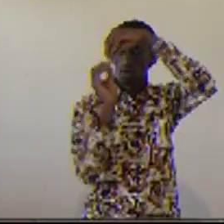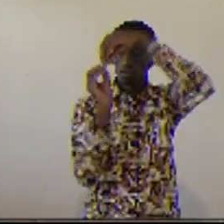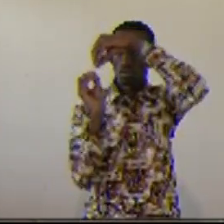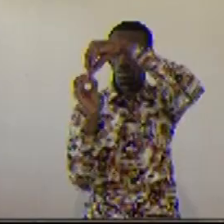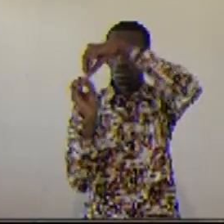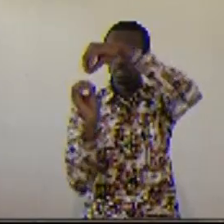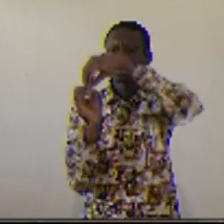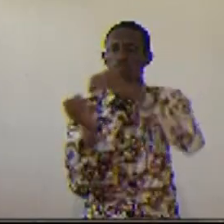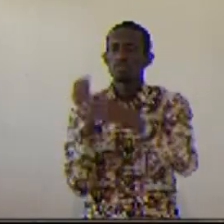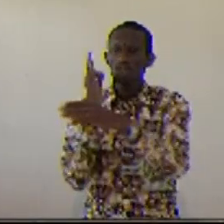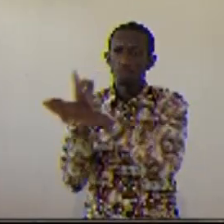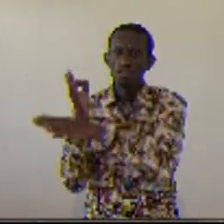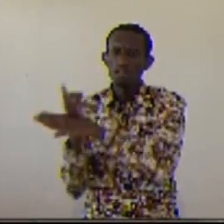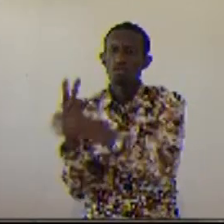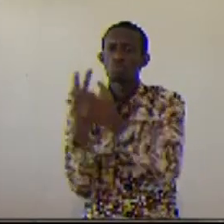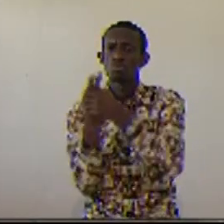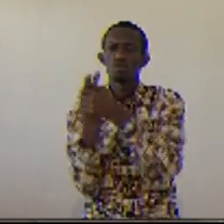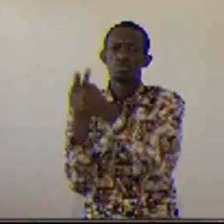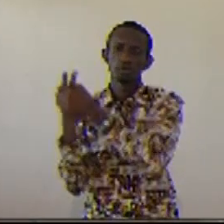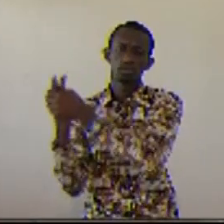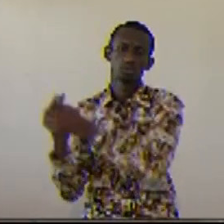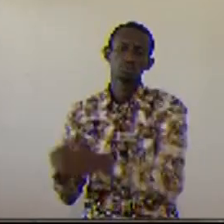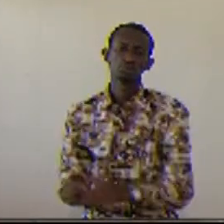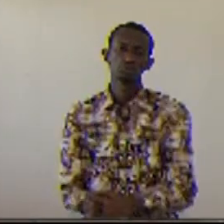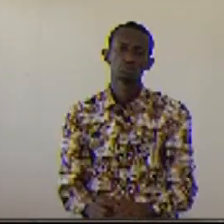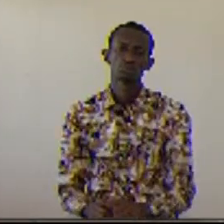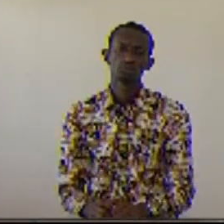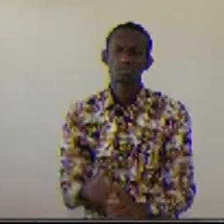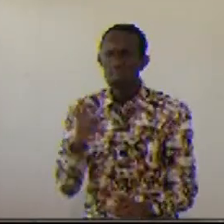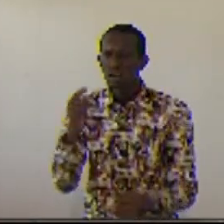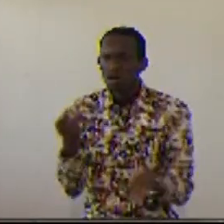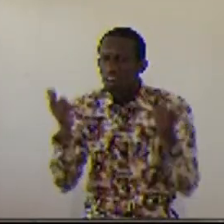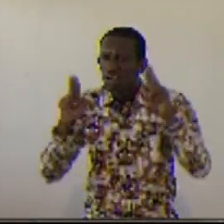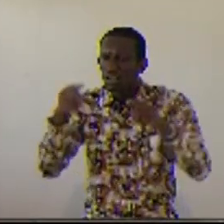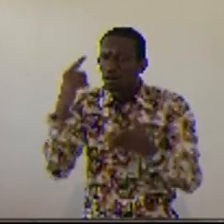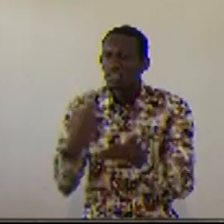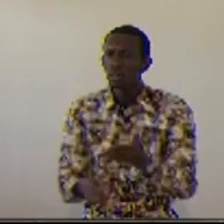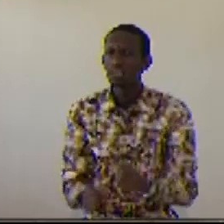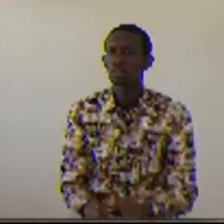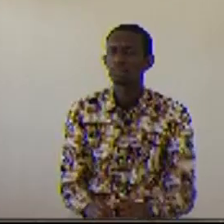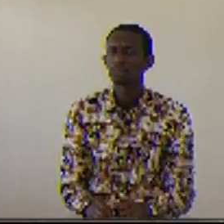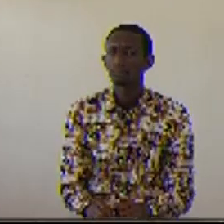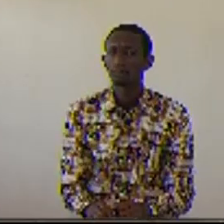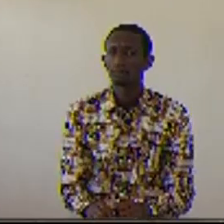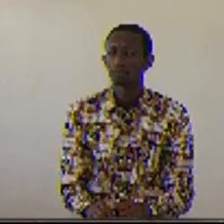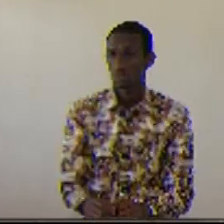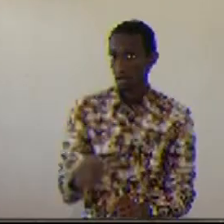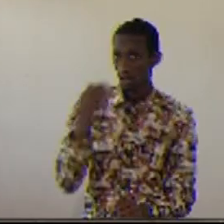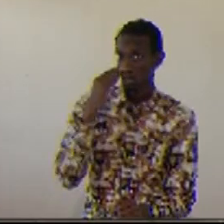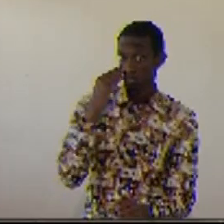So there are some lone pairs over there. What happens? So